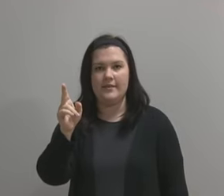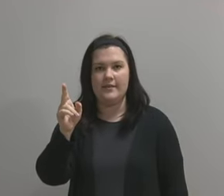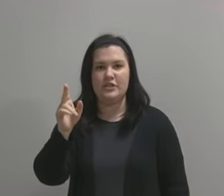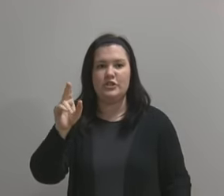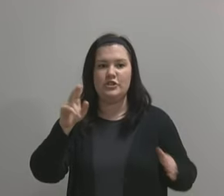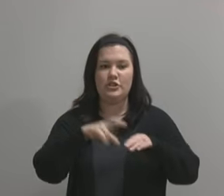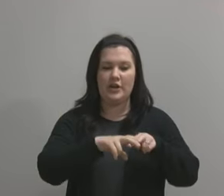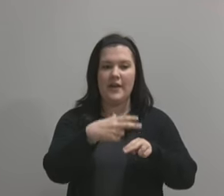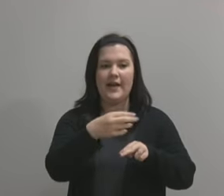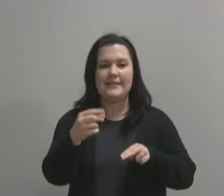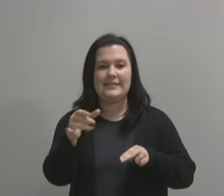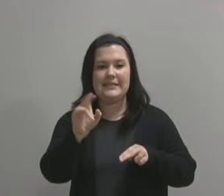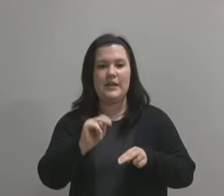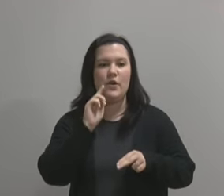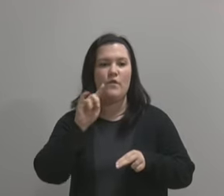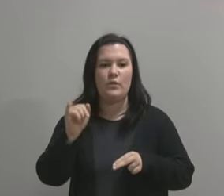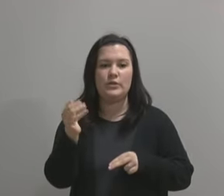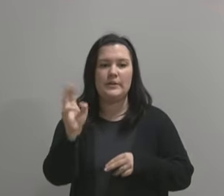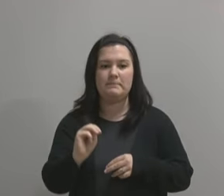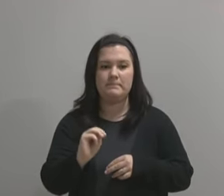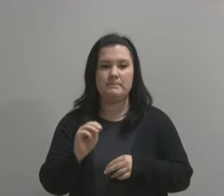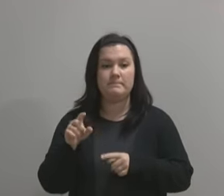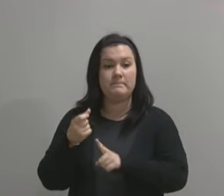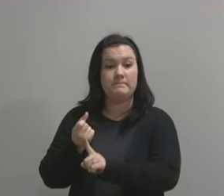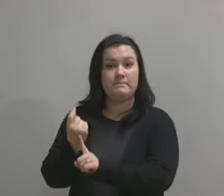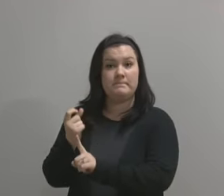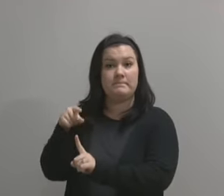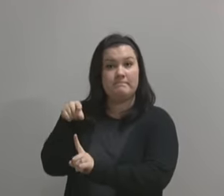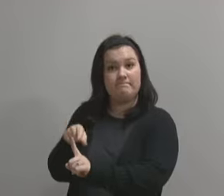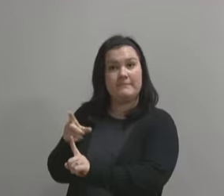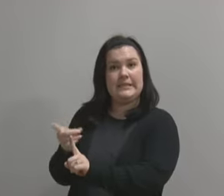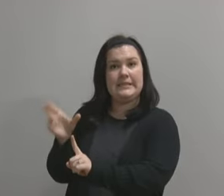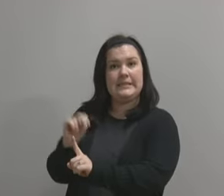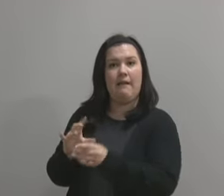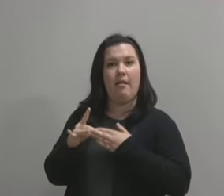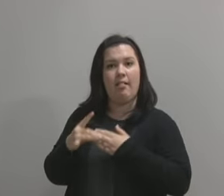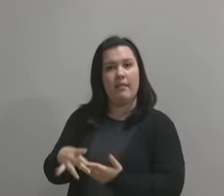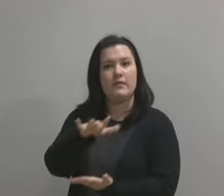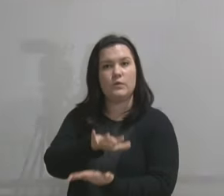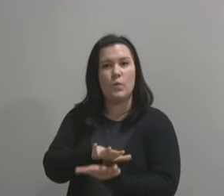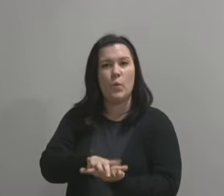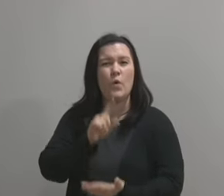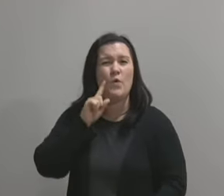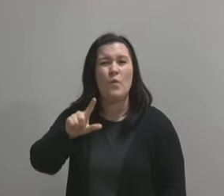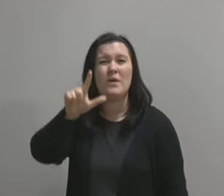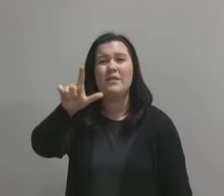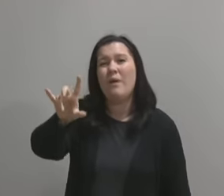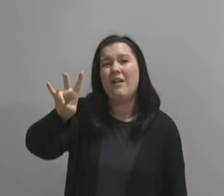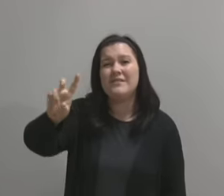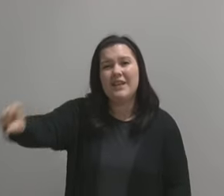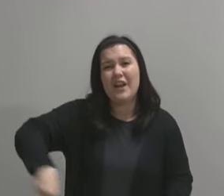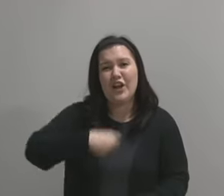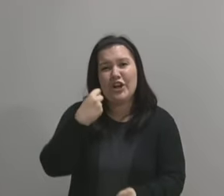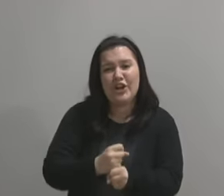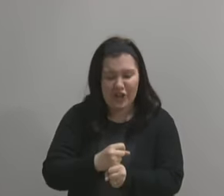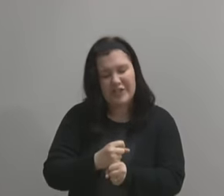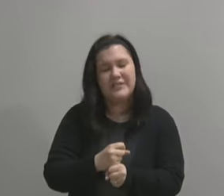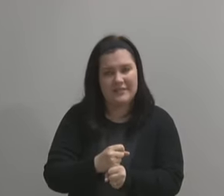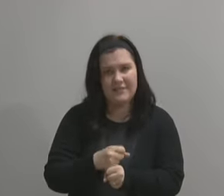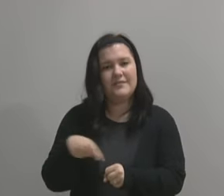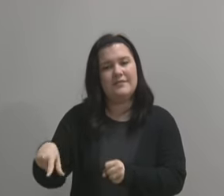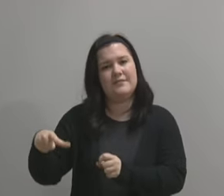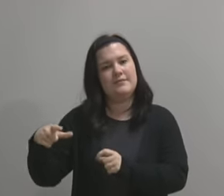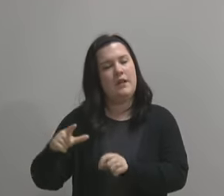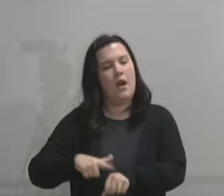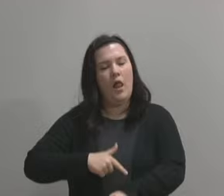of Management. As Dean, Dr. Perkul has led the Jindal School for 27 years. He is one of